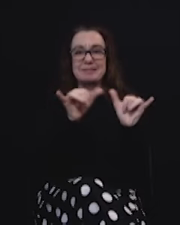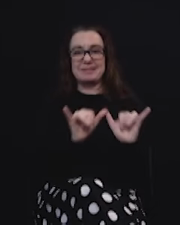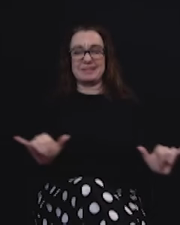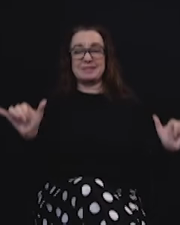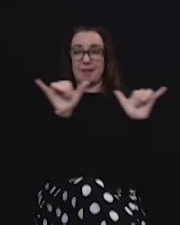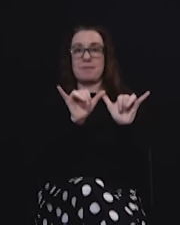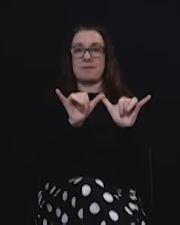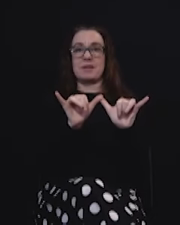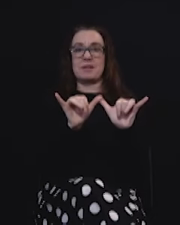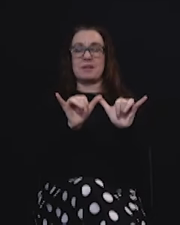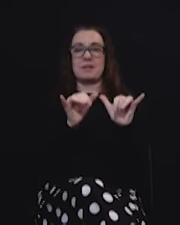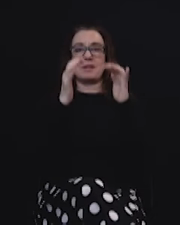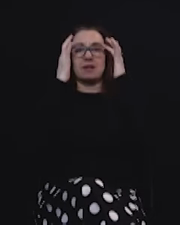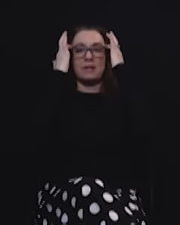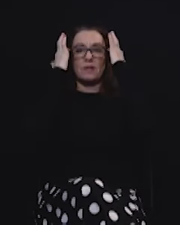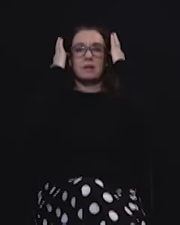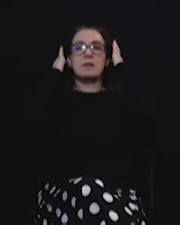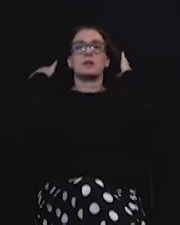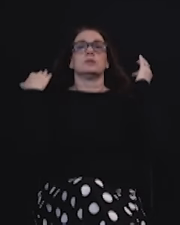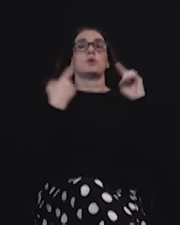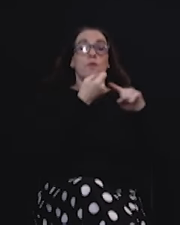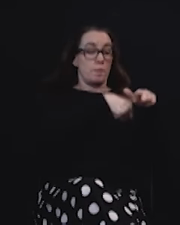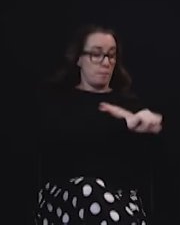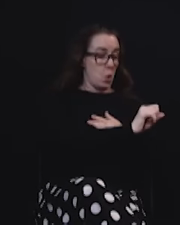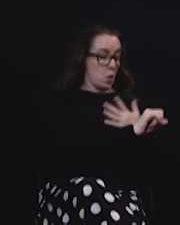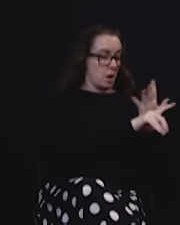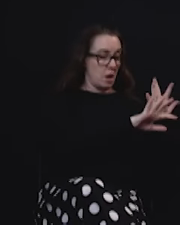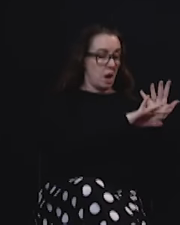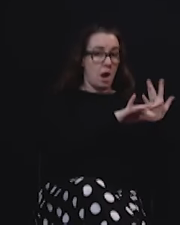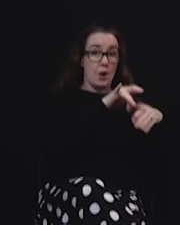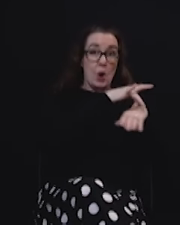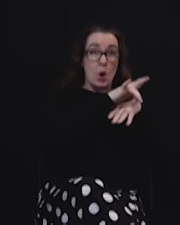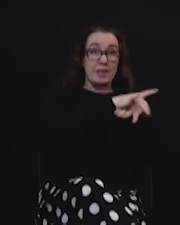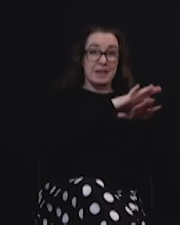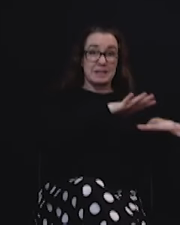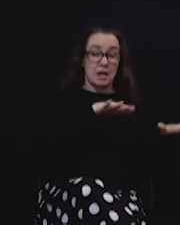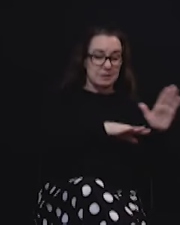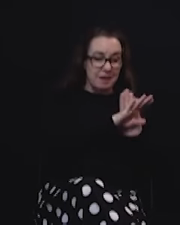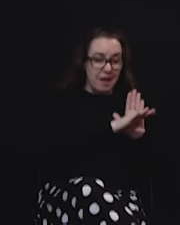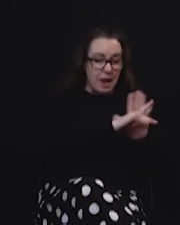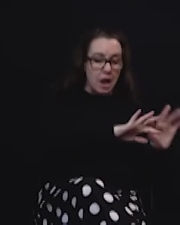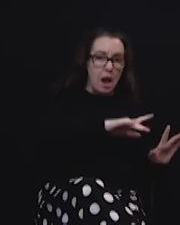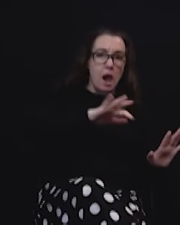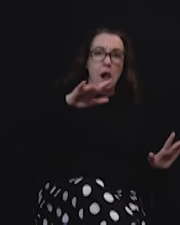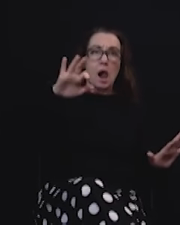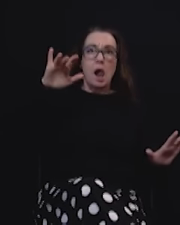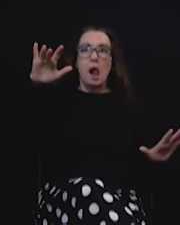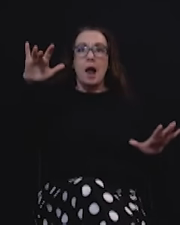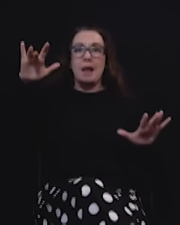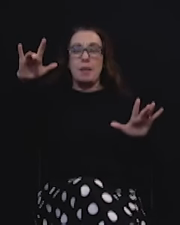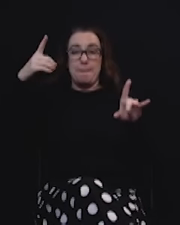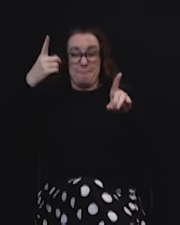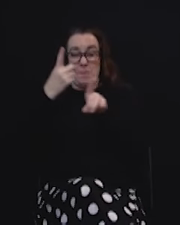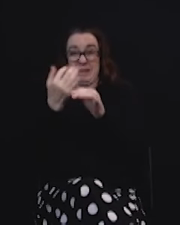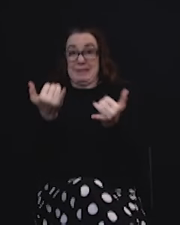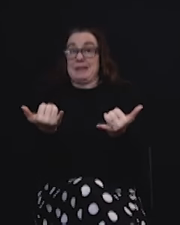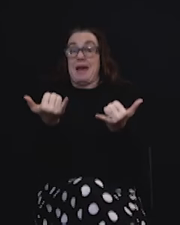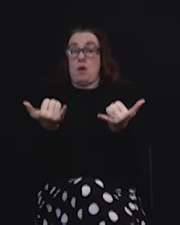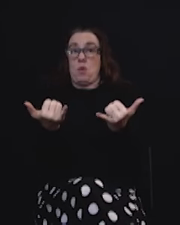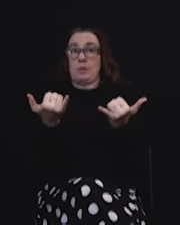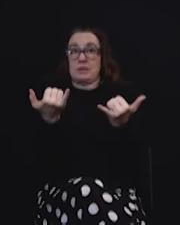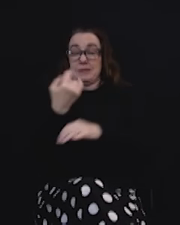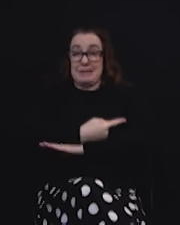this. From the time we are born, starting very early in our childhood, all the way up until this very moment on this present